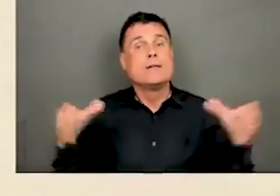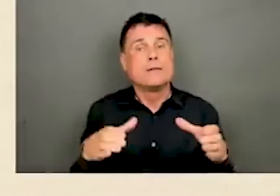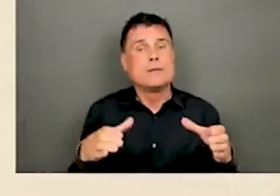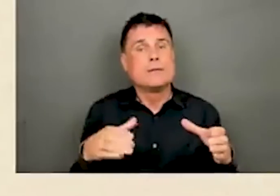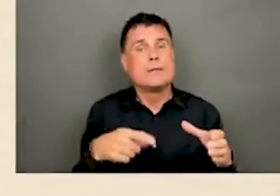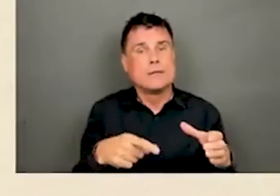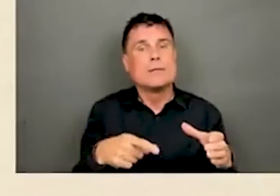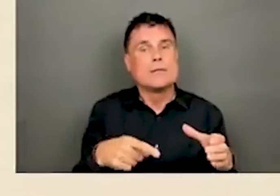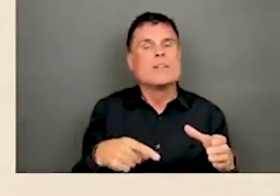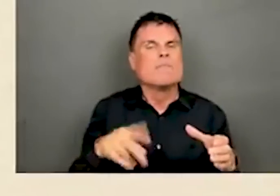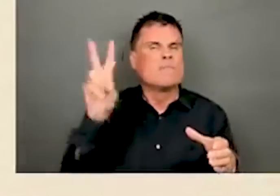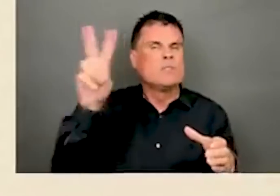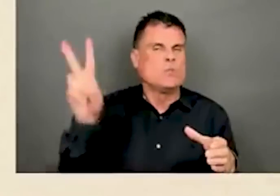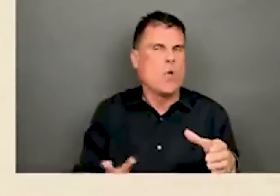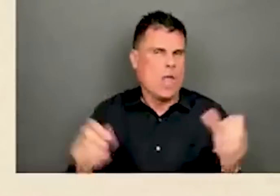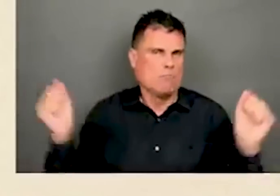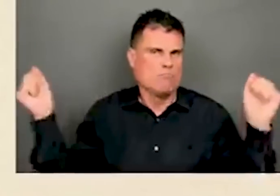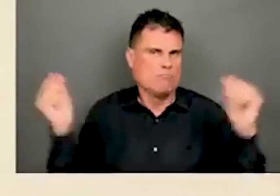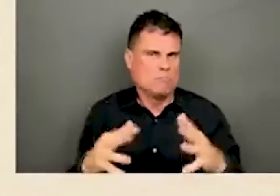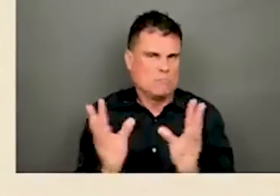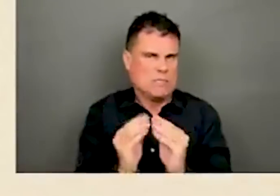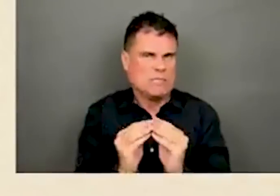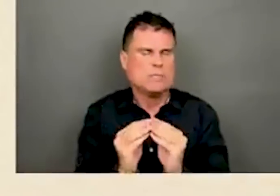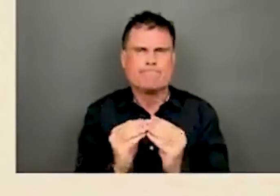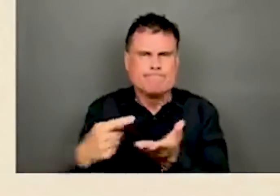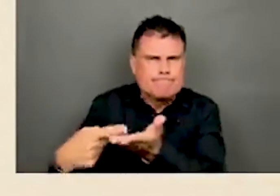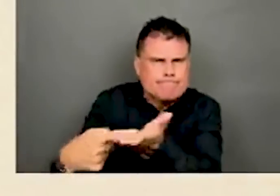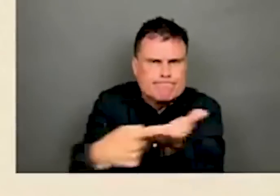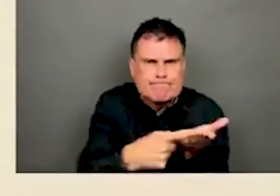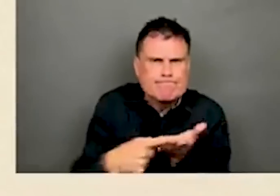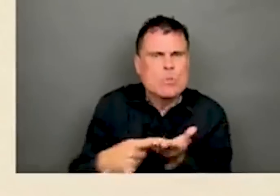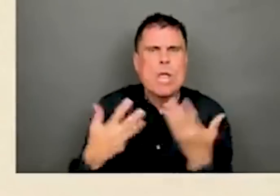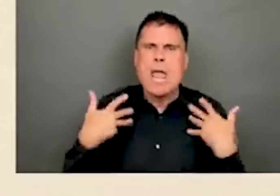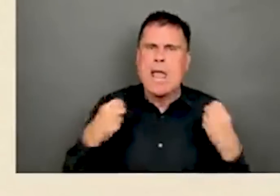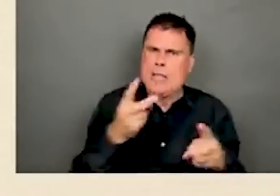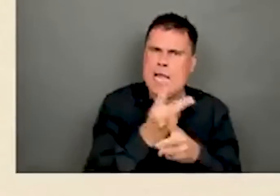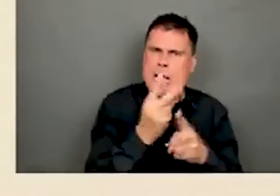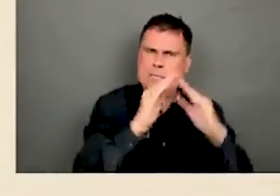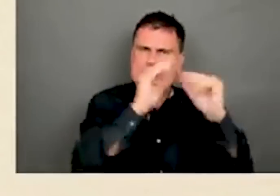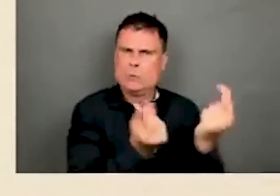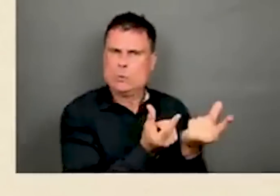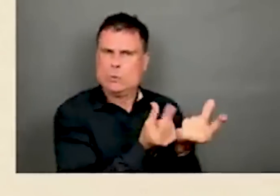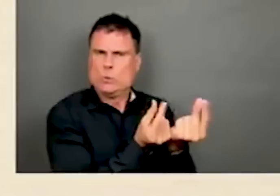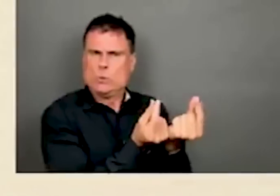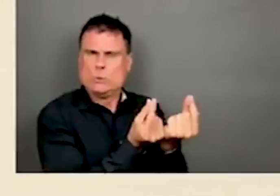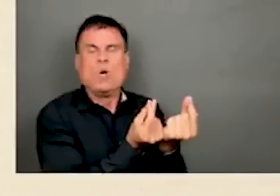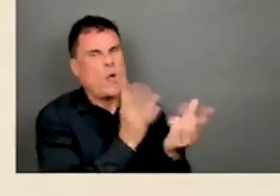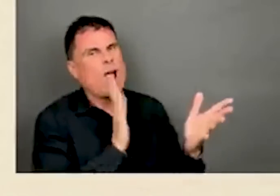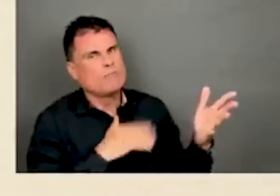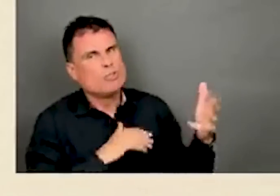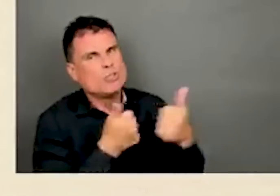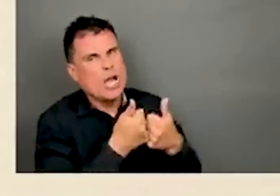to do if we're going to meet the challenges of the next number of years. Follow-up, Binder?